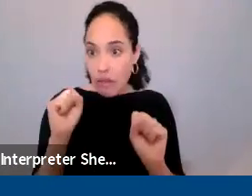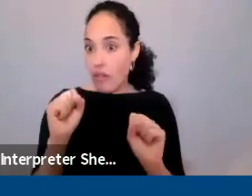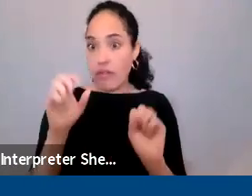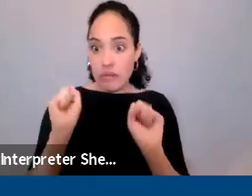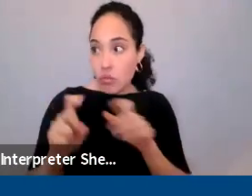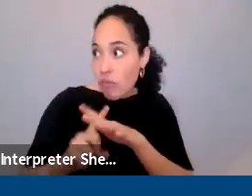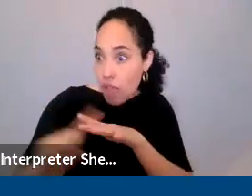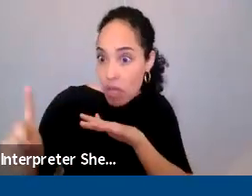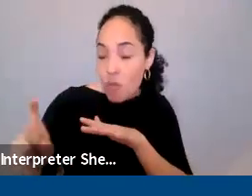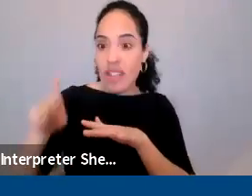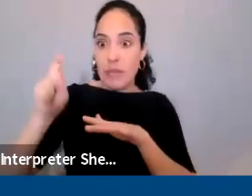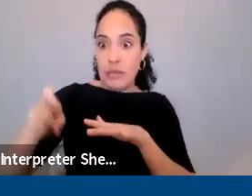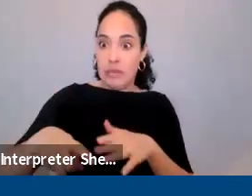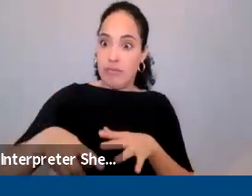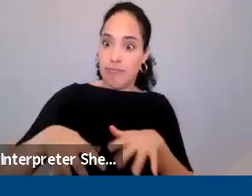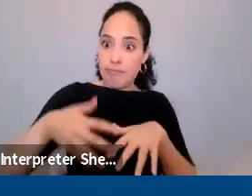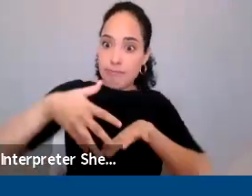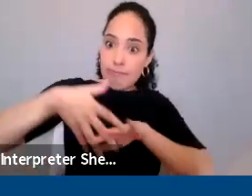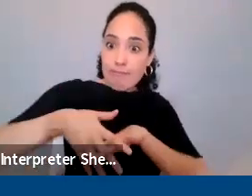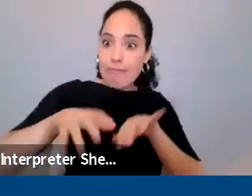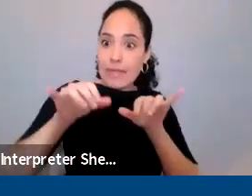place?